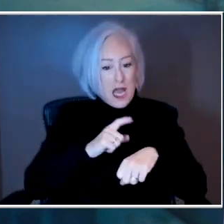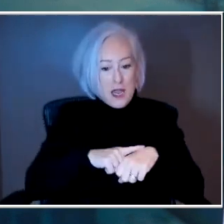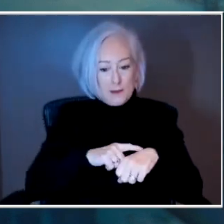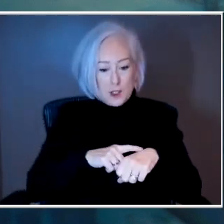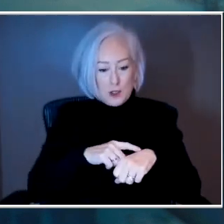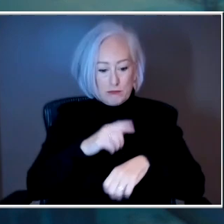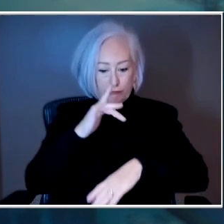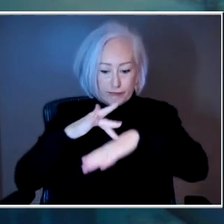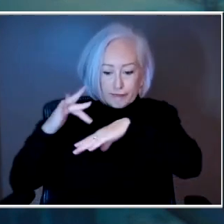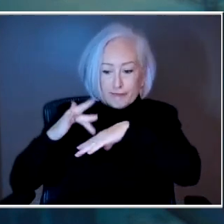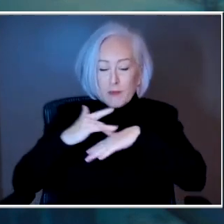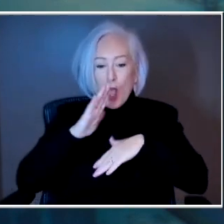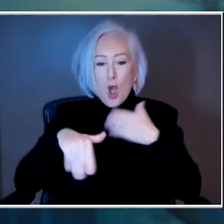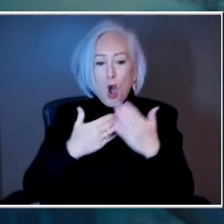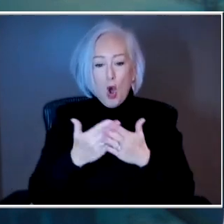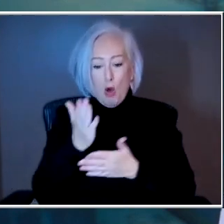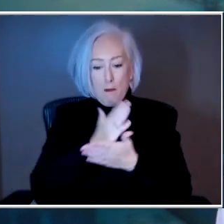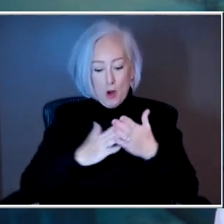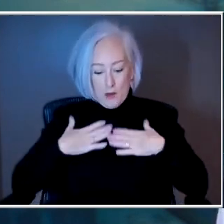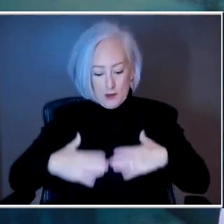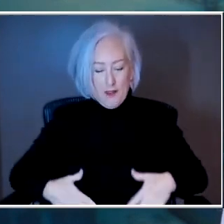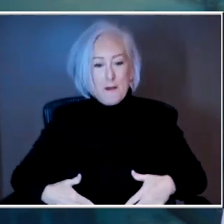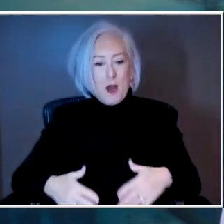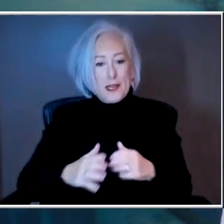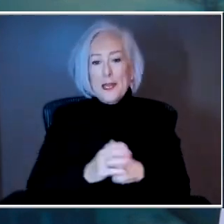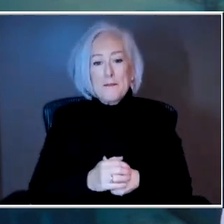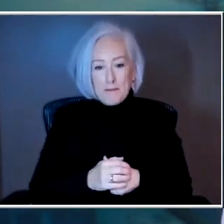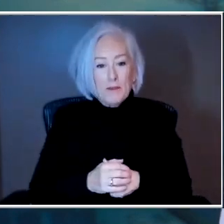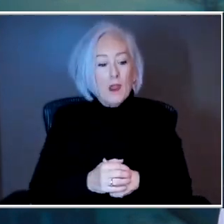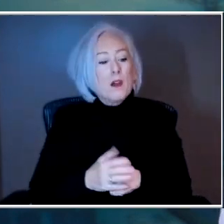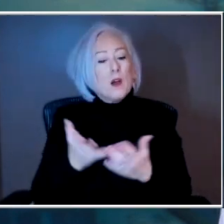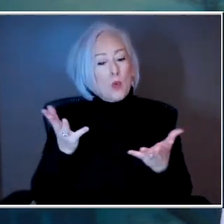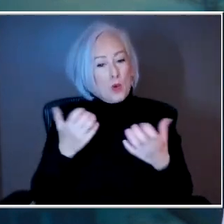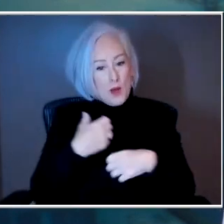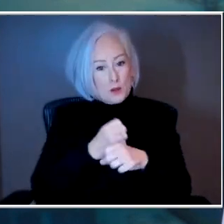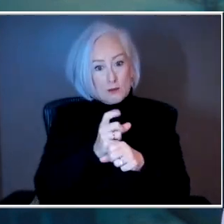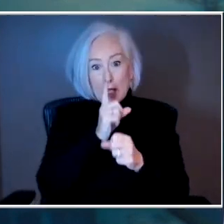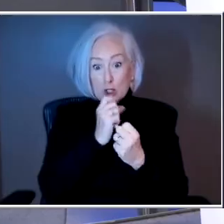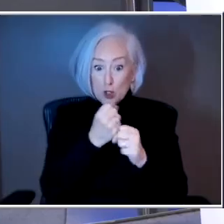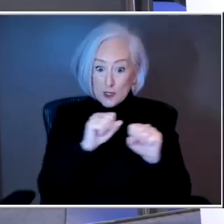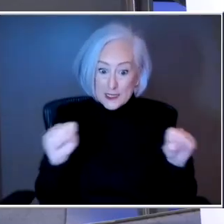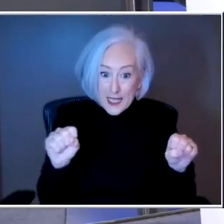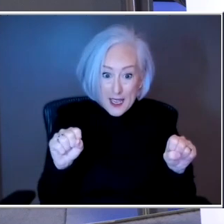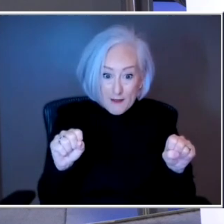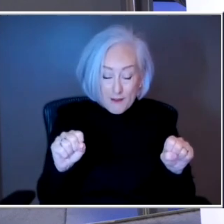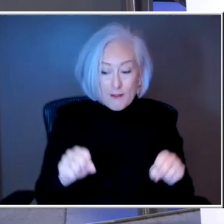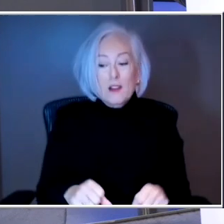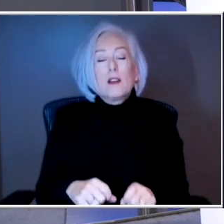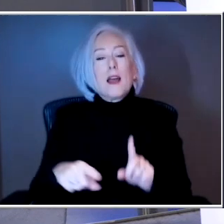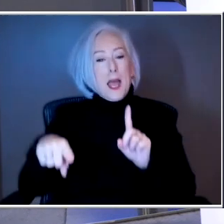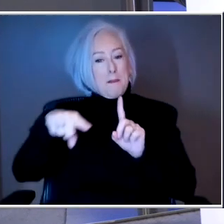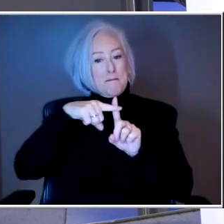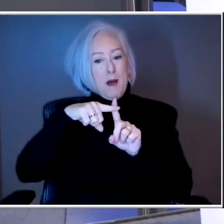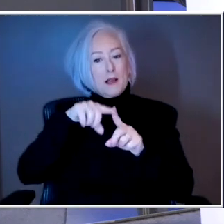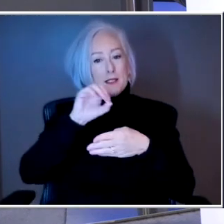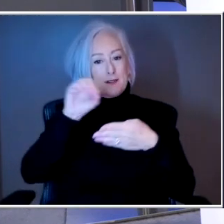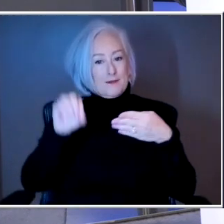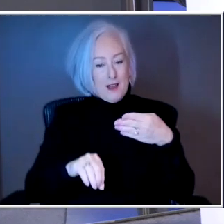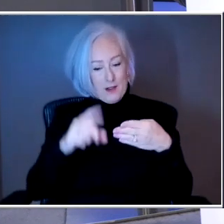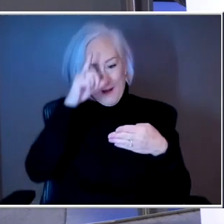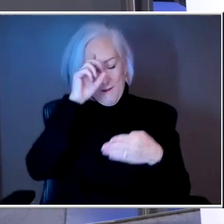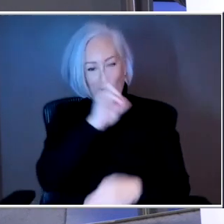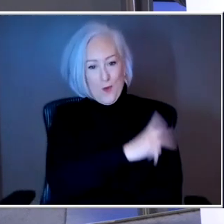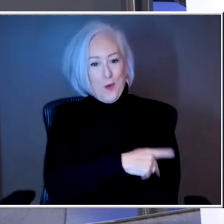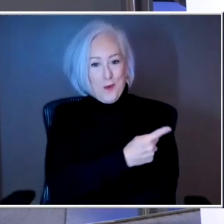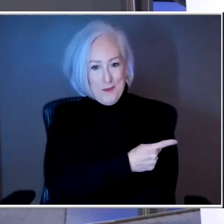things where it's safe and a positive outcome for the patients with one recovery. So we know a lot of this is cosmetic. Are there